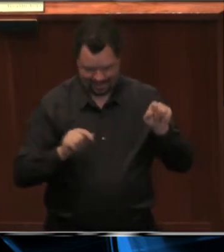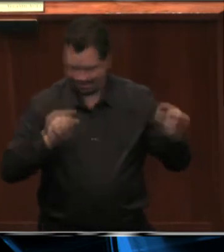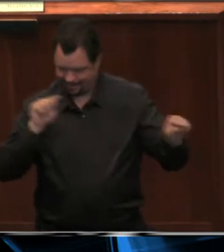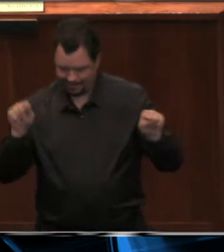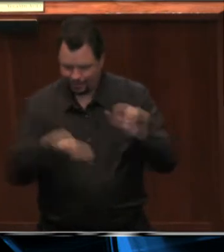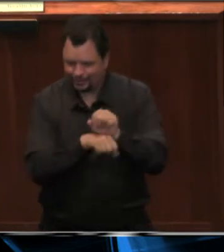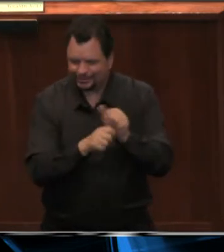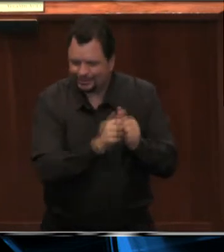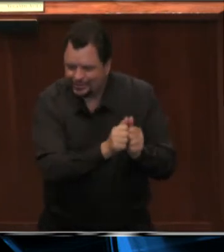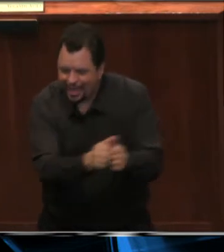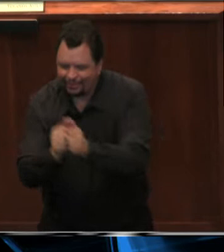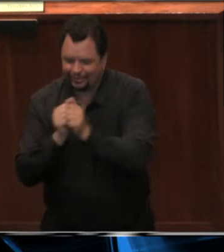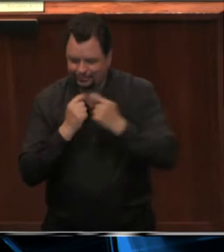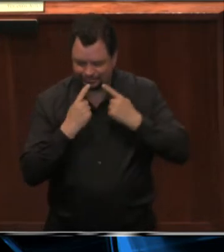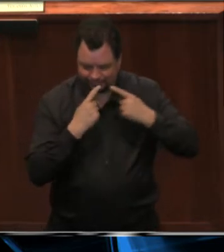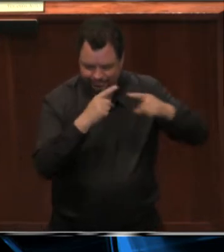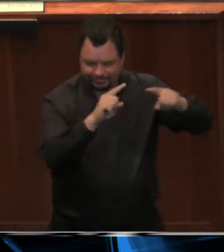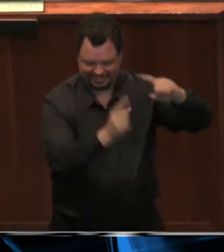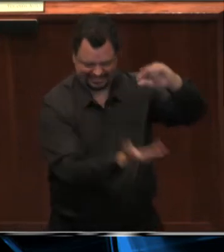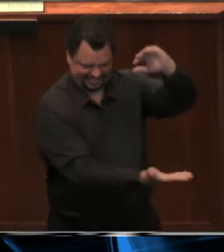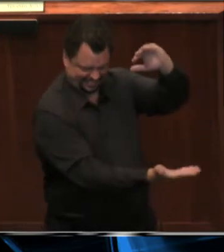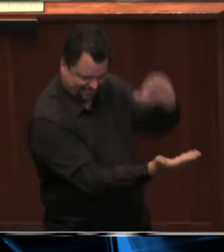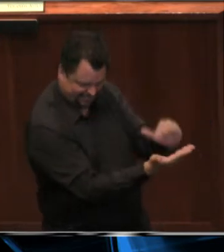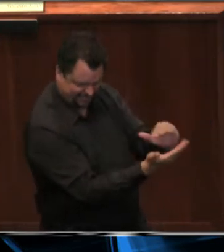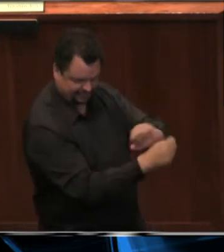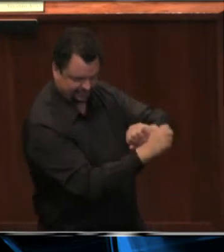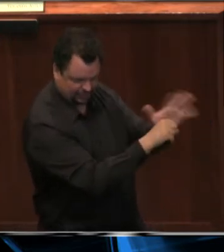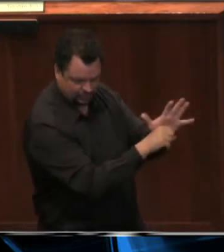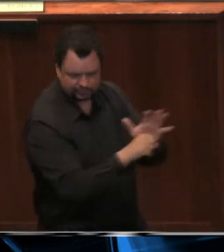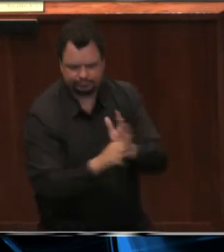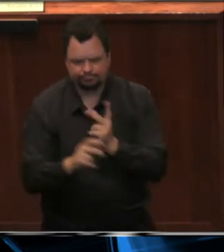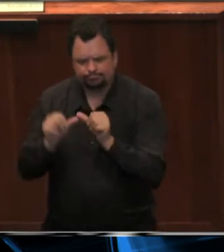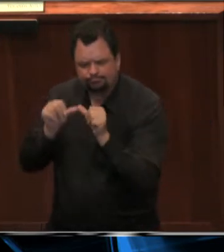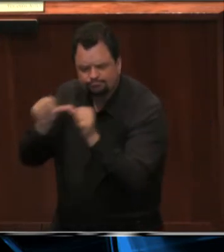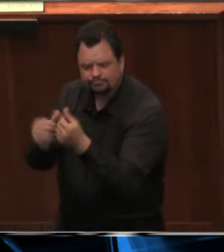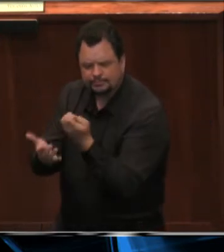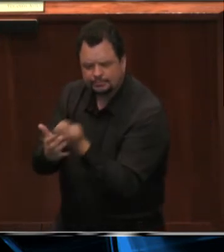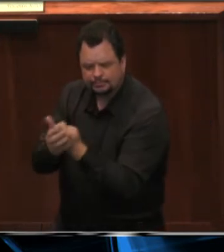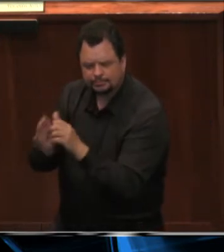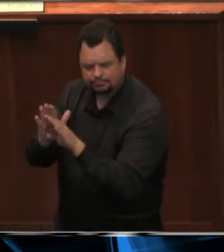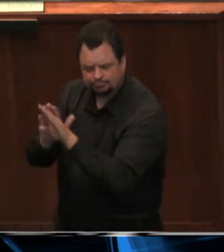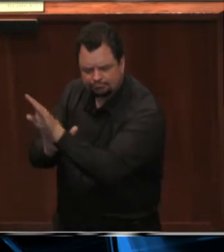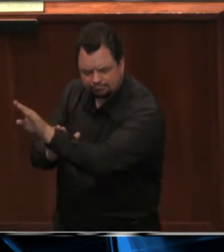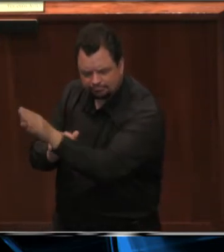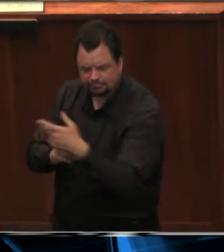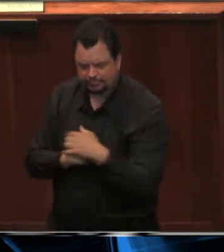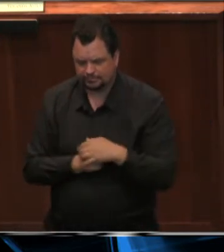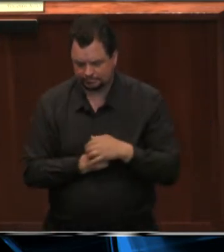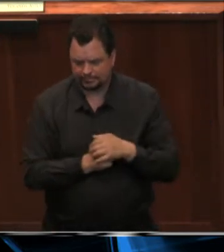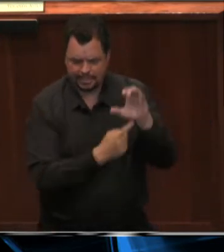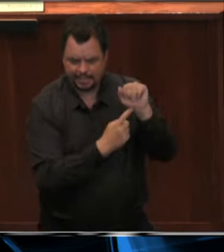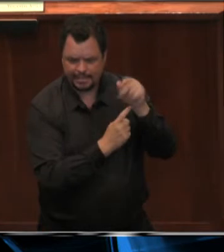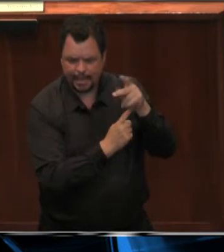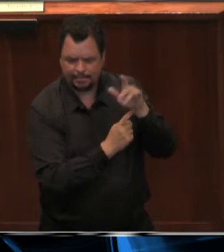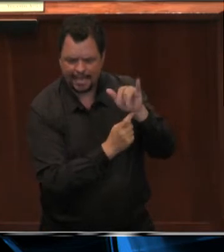in our community. Response capacity. From the initial stages of this response, when you